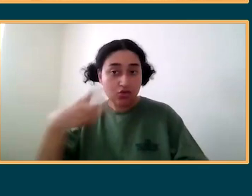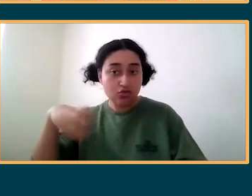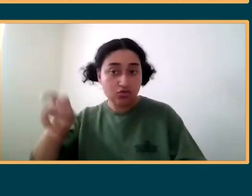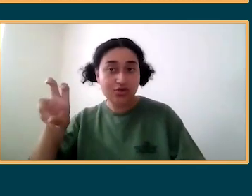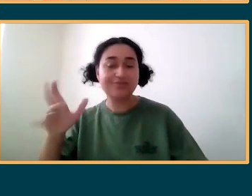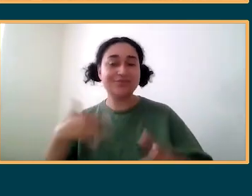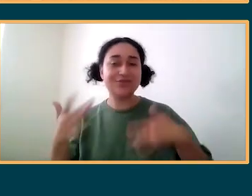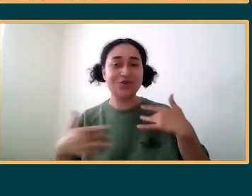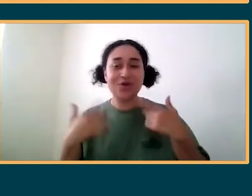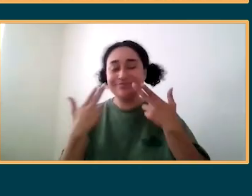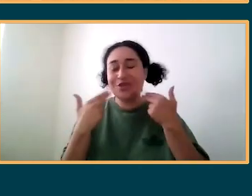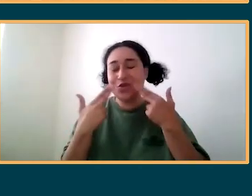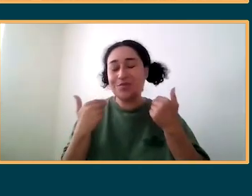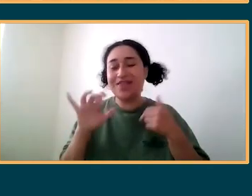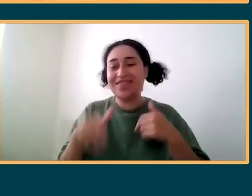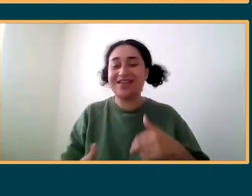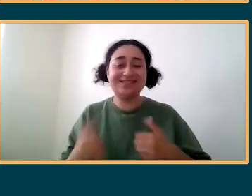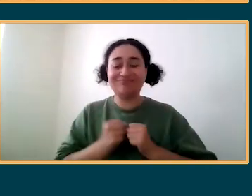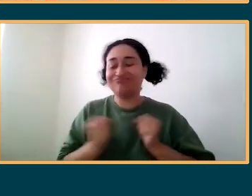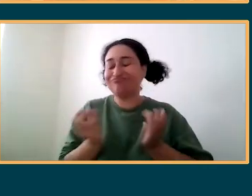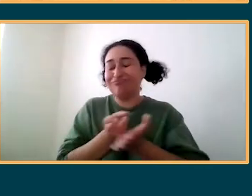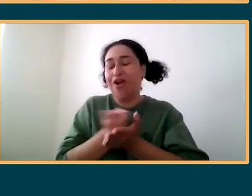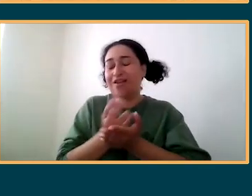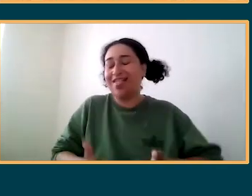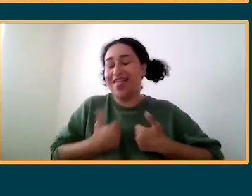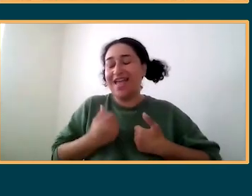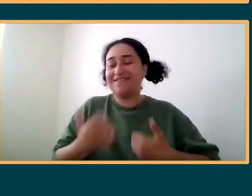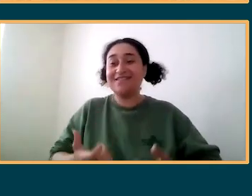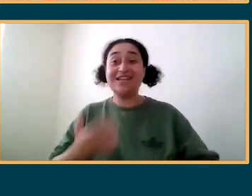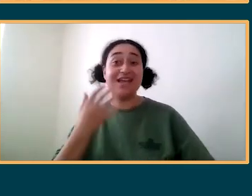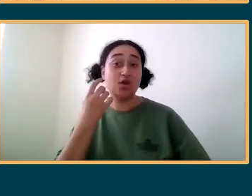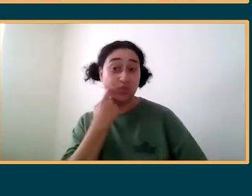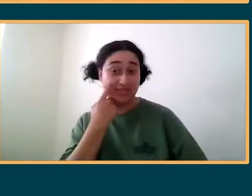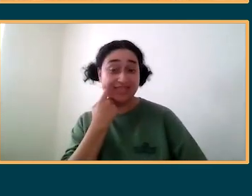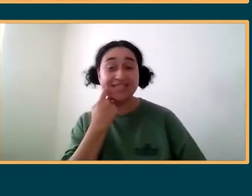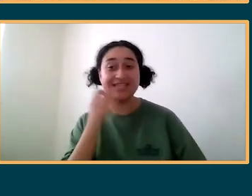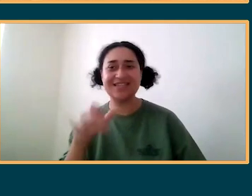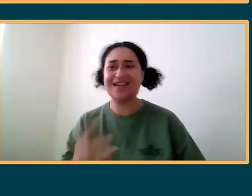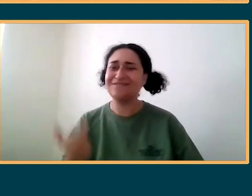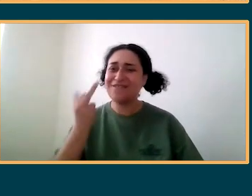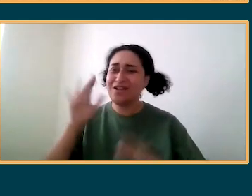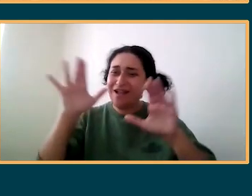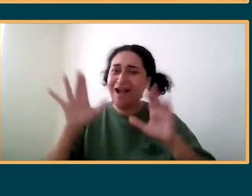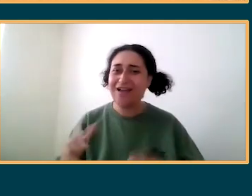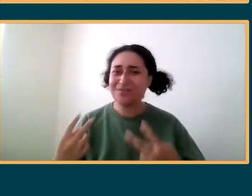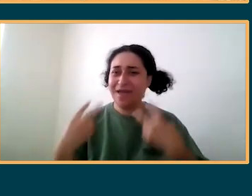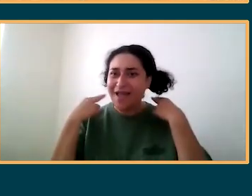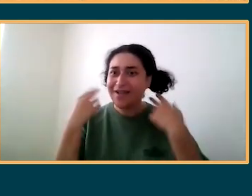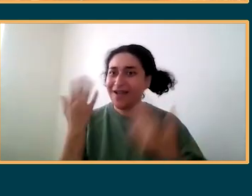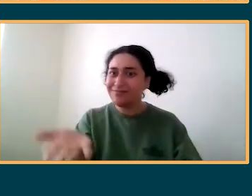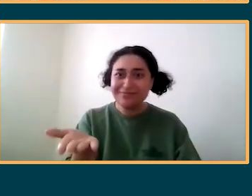and humor that is living one's authentic life, and more recently, Kate, to that fucking awesome haircut. Can we talk about